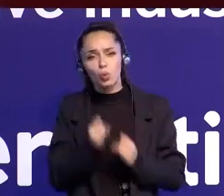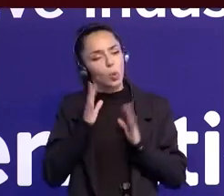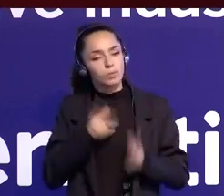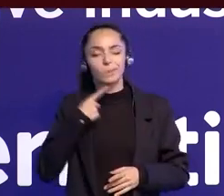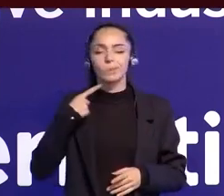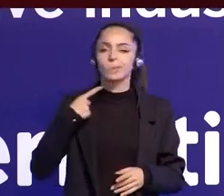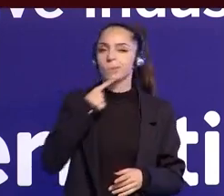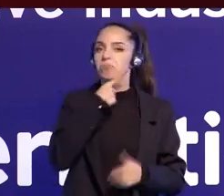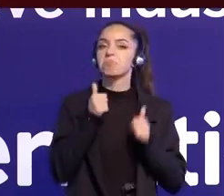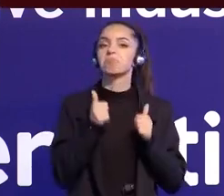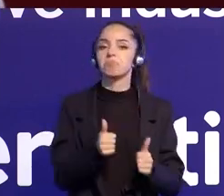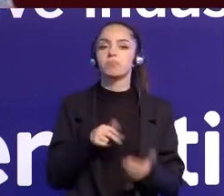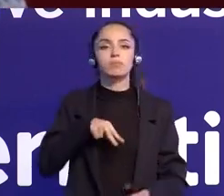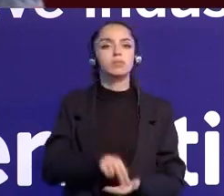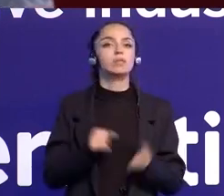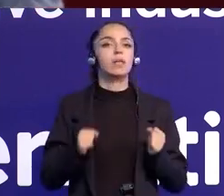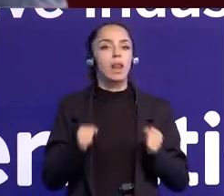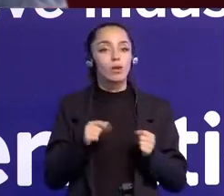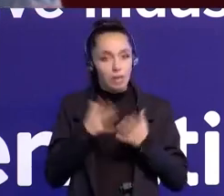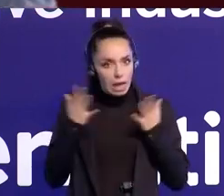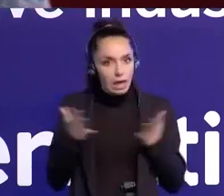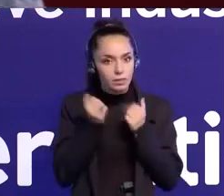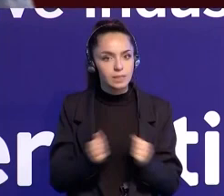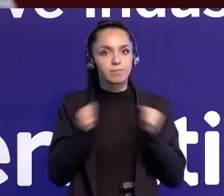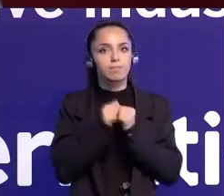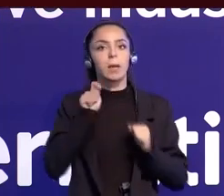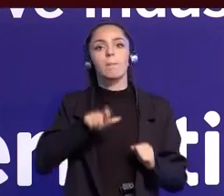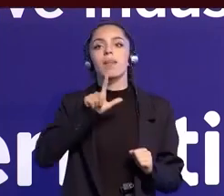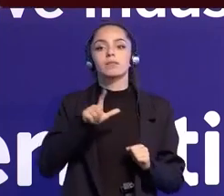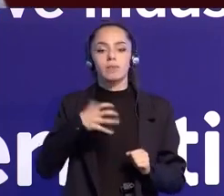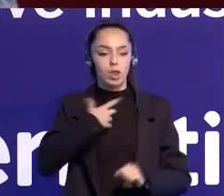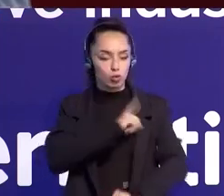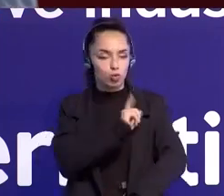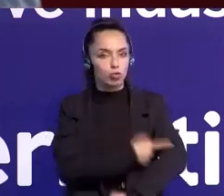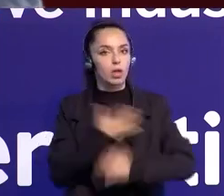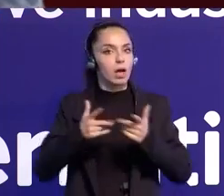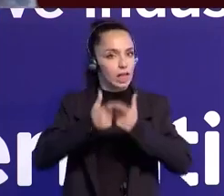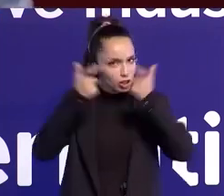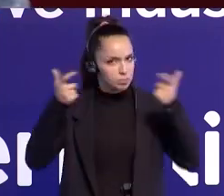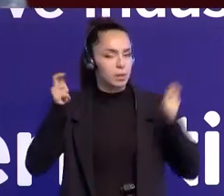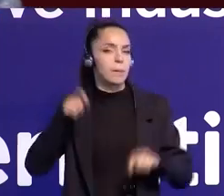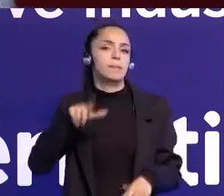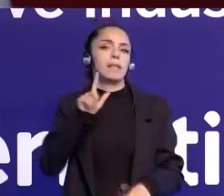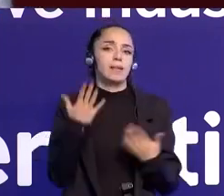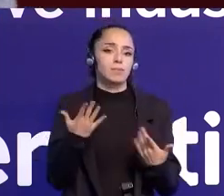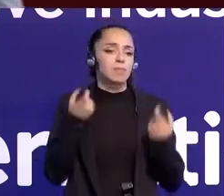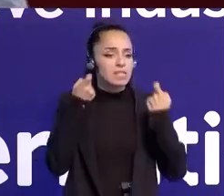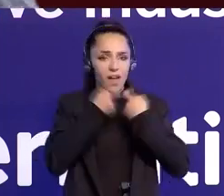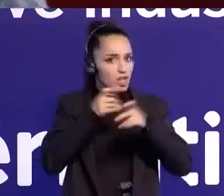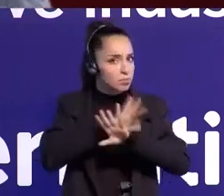be strengthened, and their capacity should be enhanced like during and after the war. So we are talking